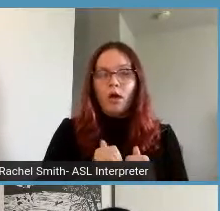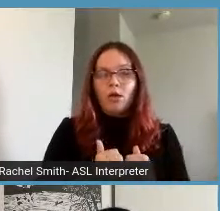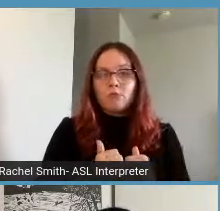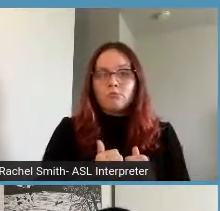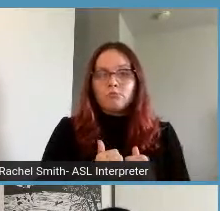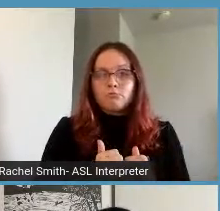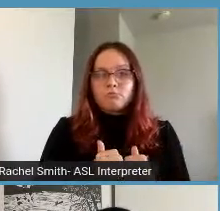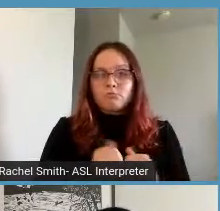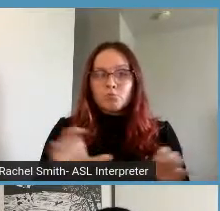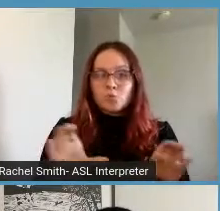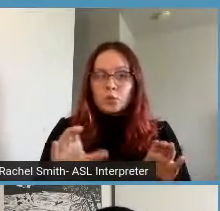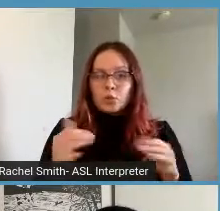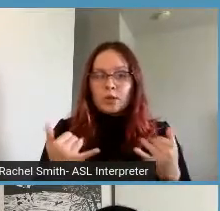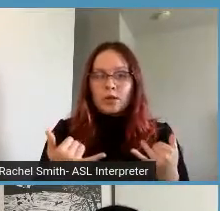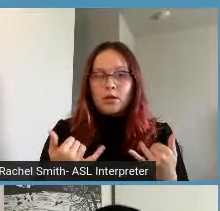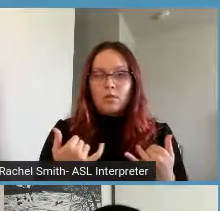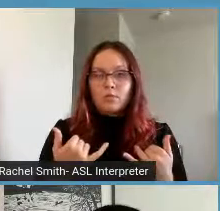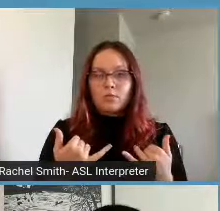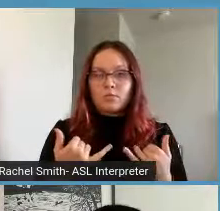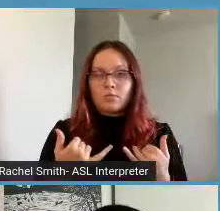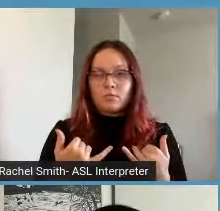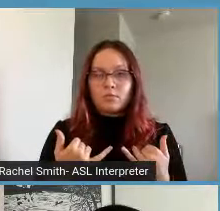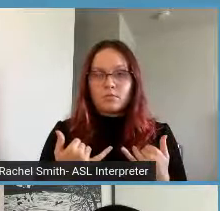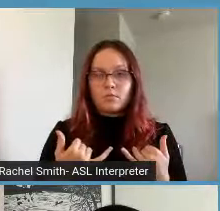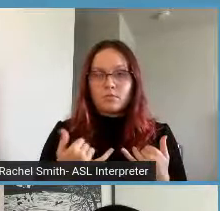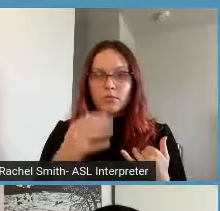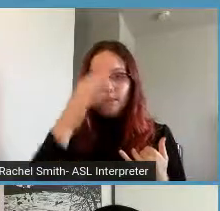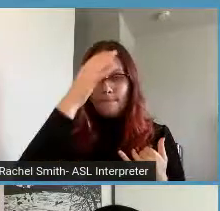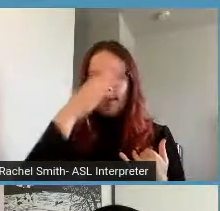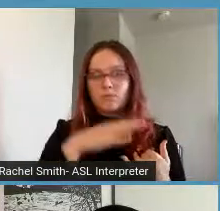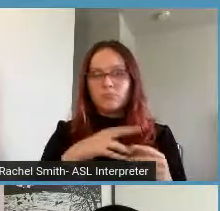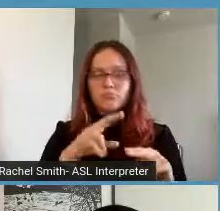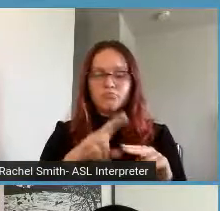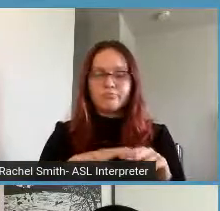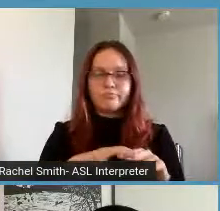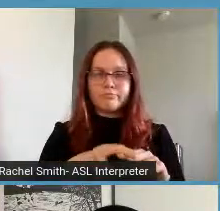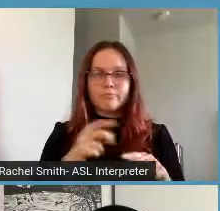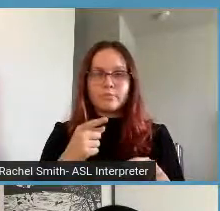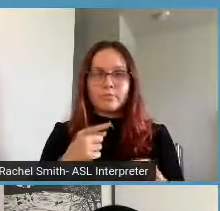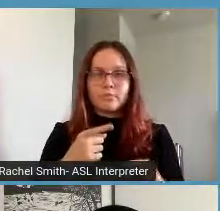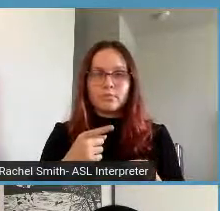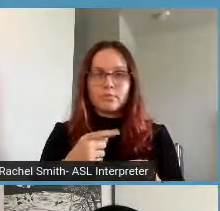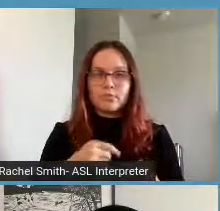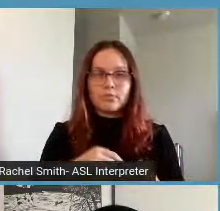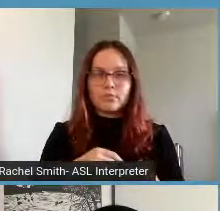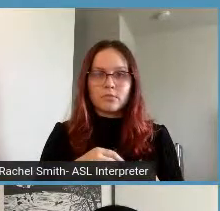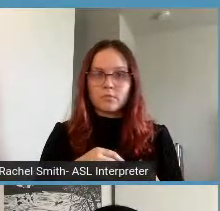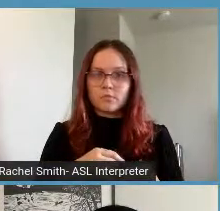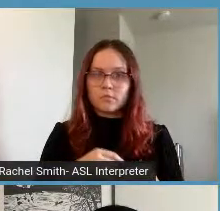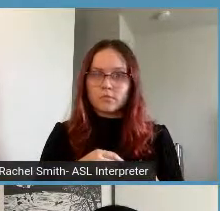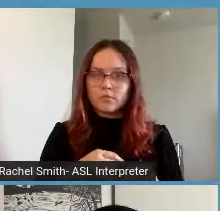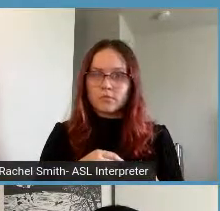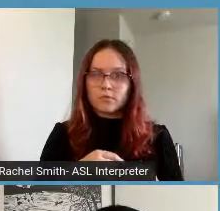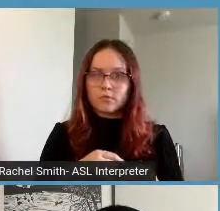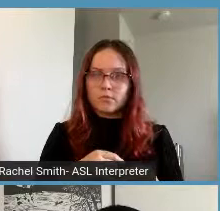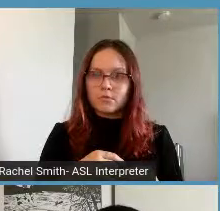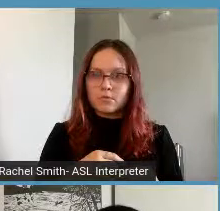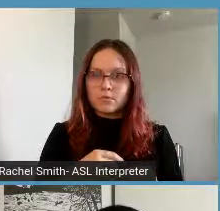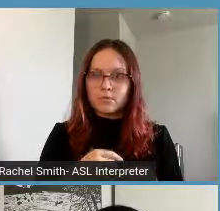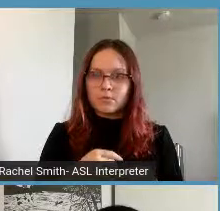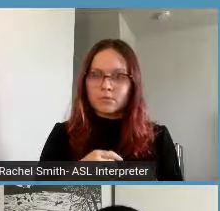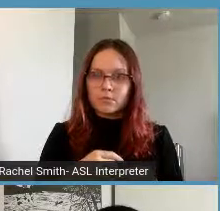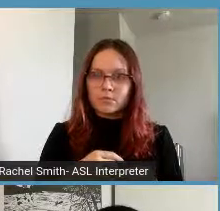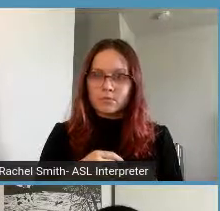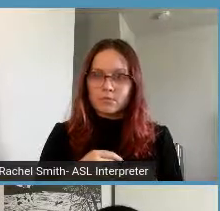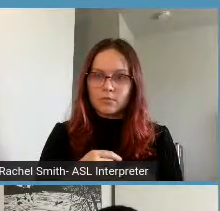clip of that man sitting down, if you want to play that one. I dream of a world beyond the white avant-garde, way beyond